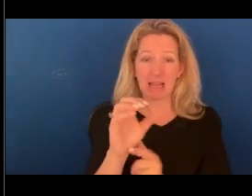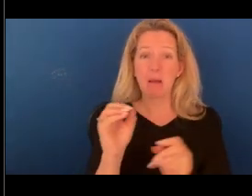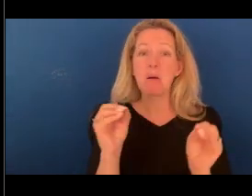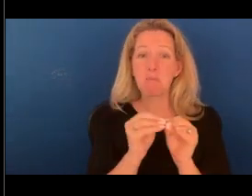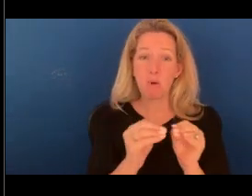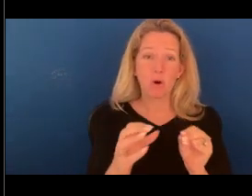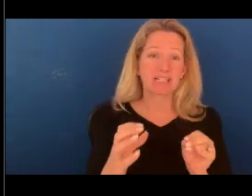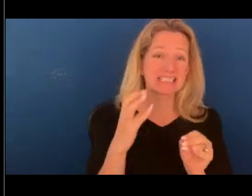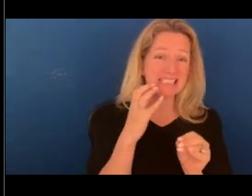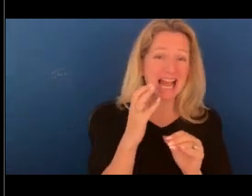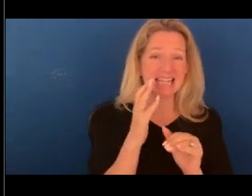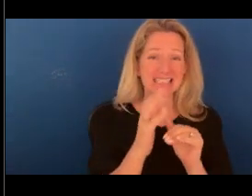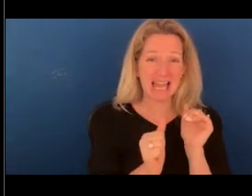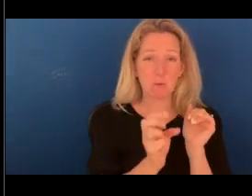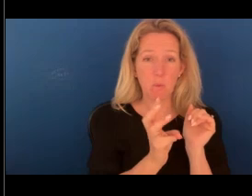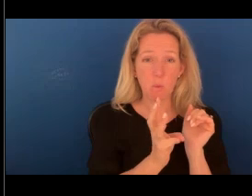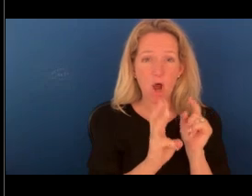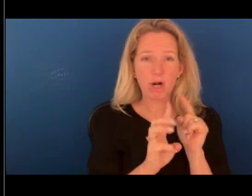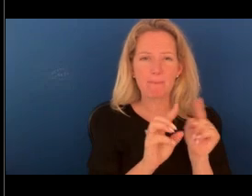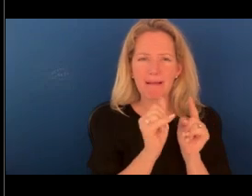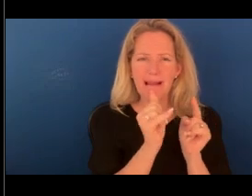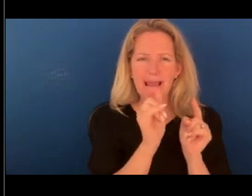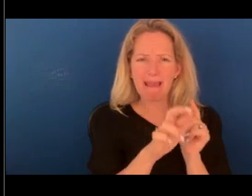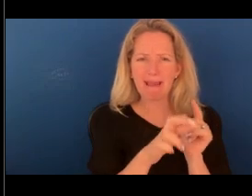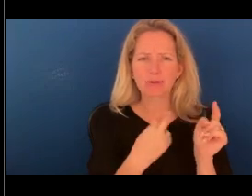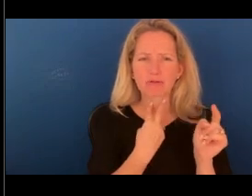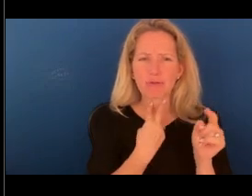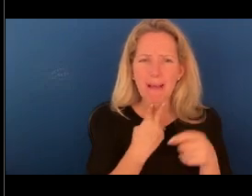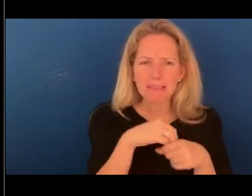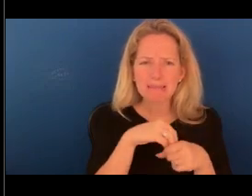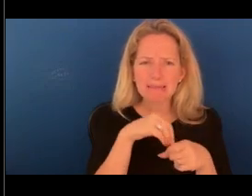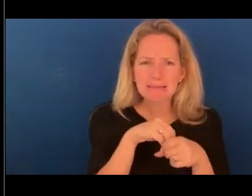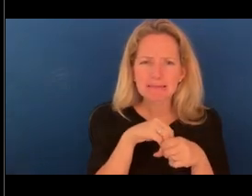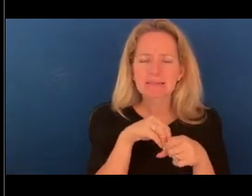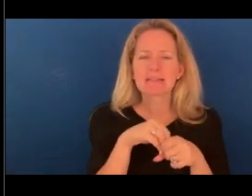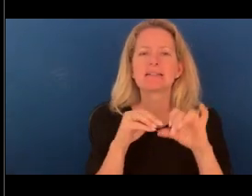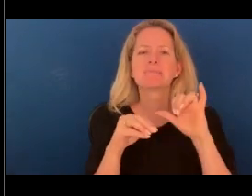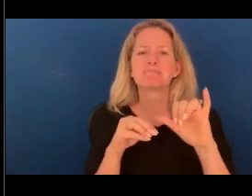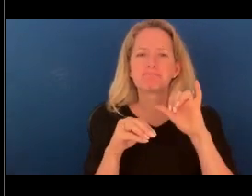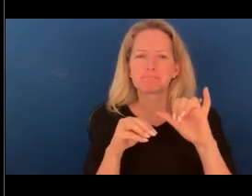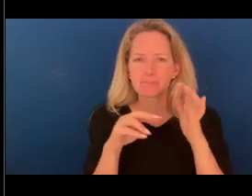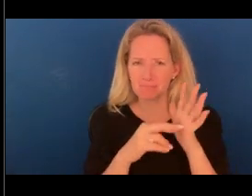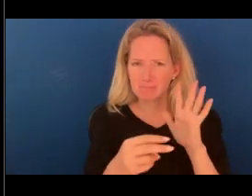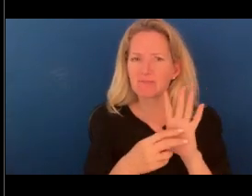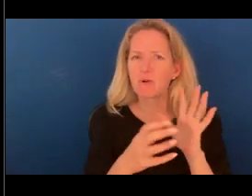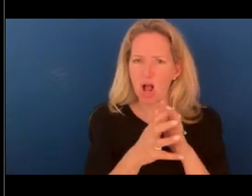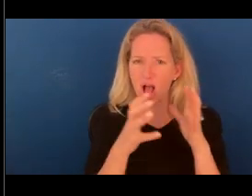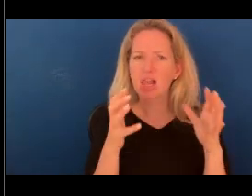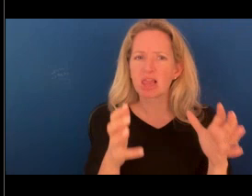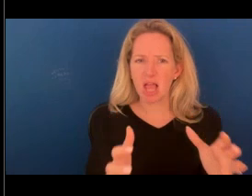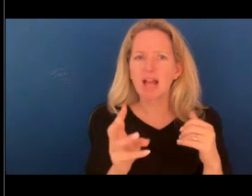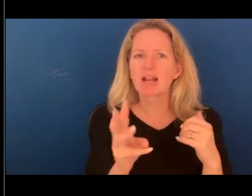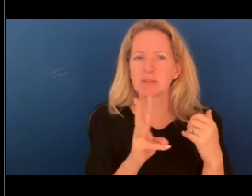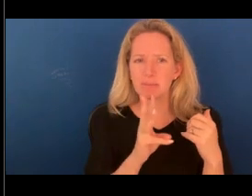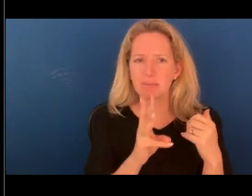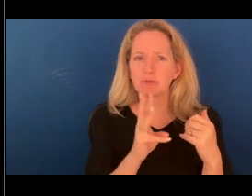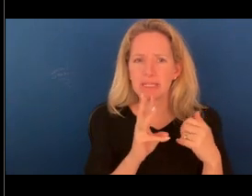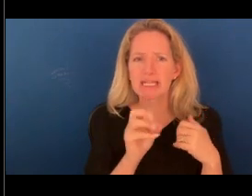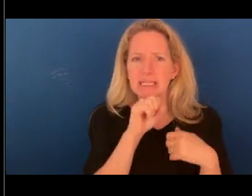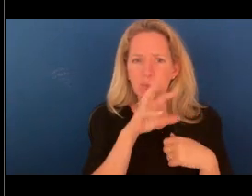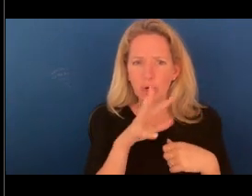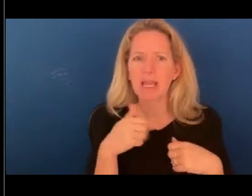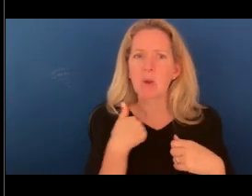water, but had air trapped in it. And so that just gives me an idea that for a lot of marine debris, we just have this time frame that we can